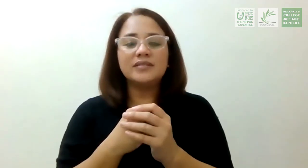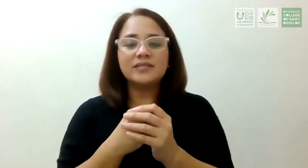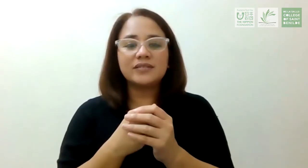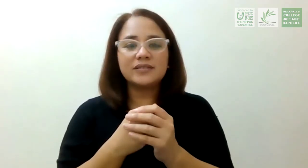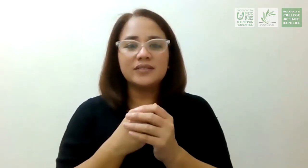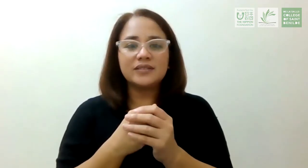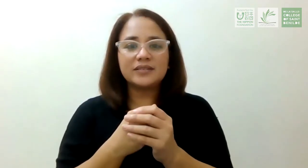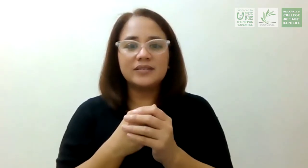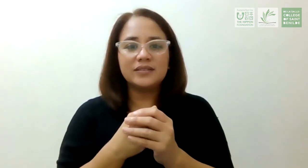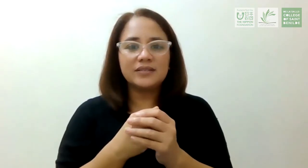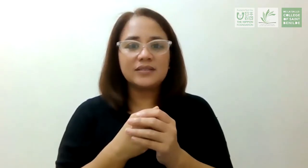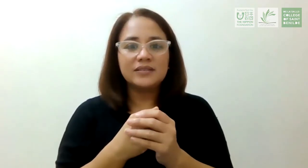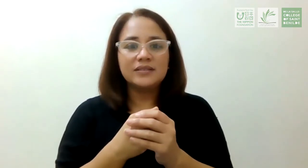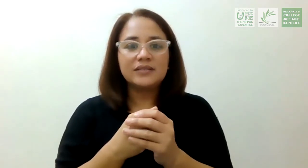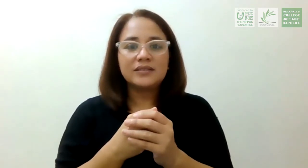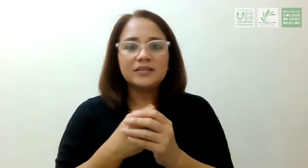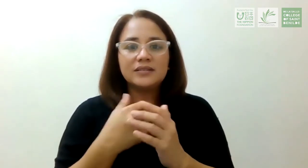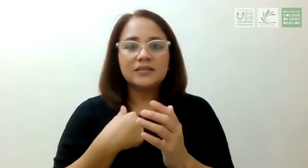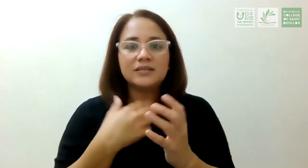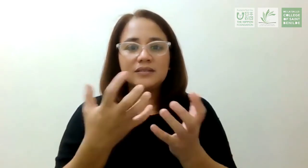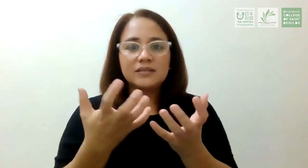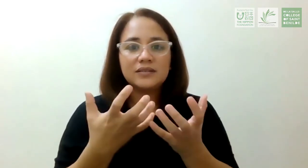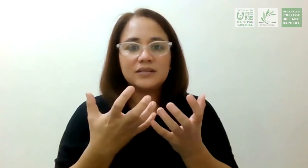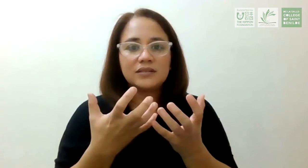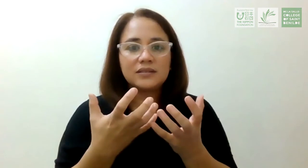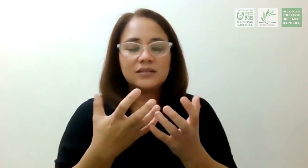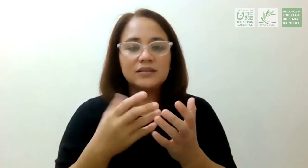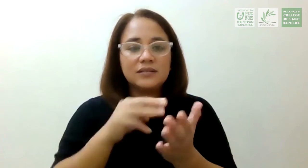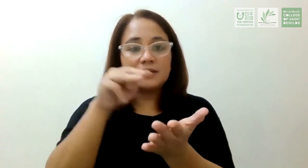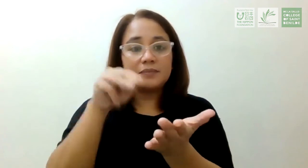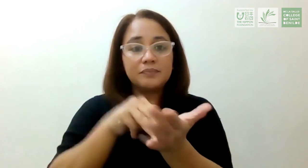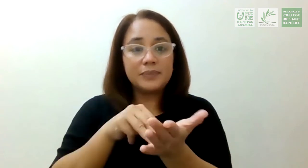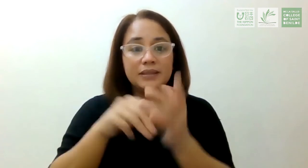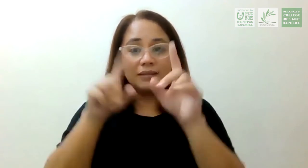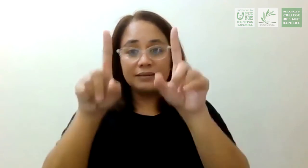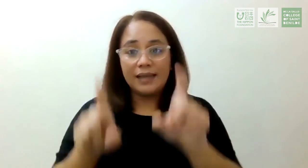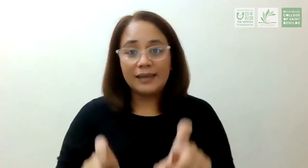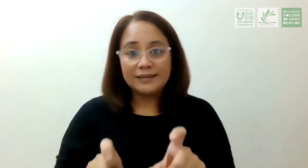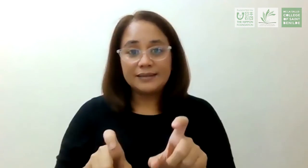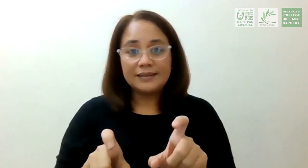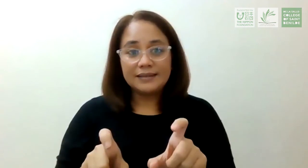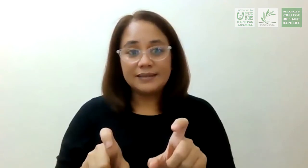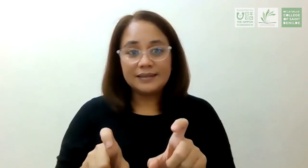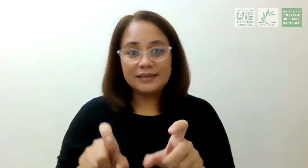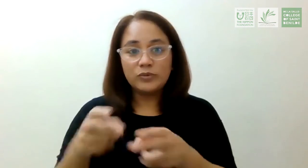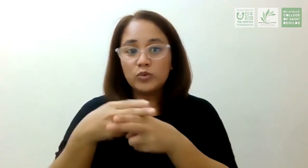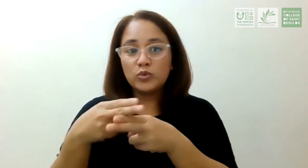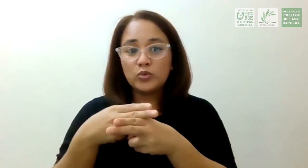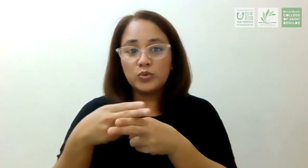Now, I also want to do the midterm test soon.